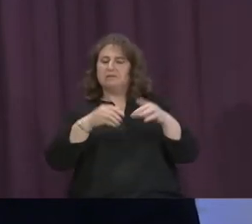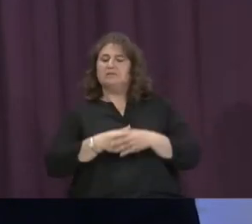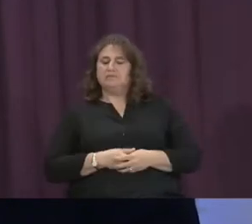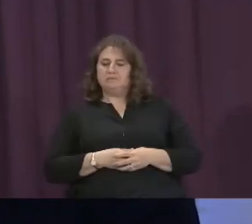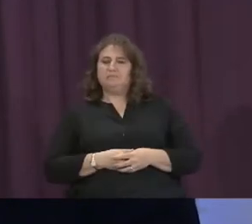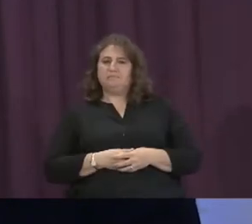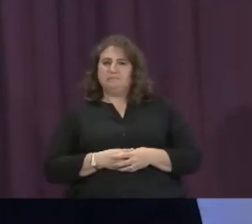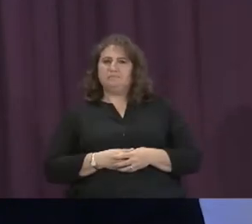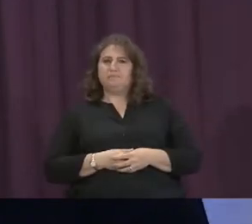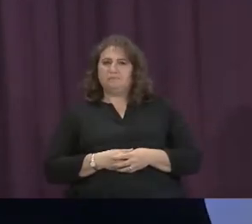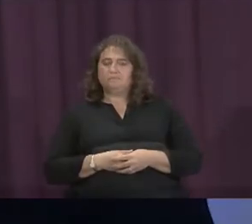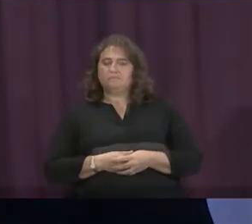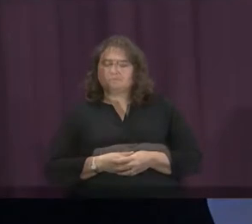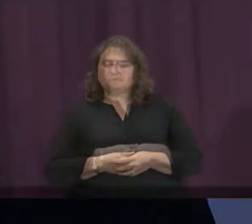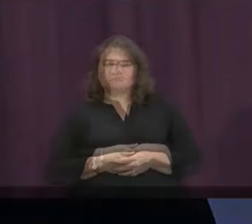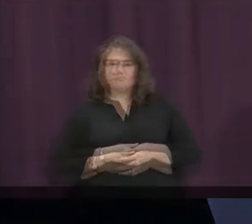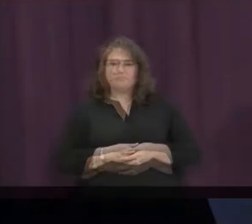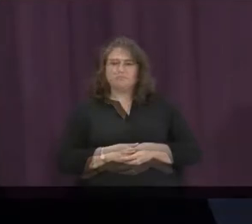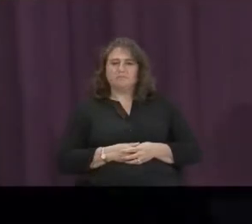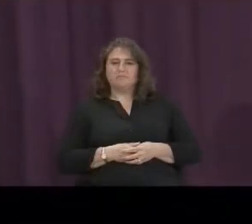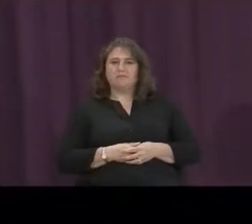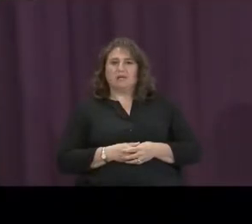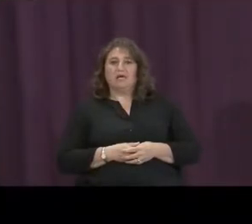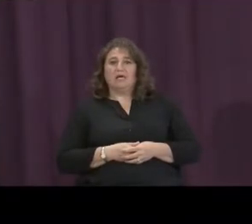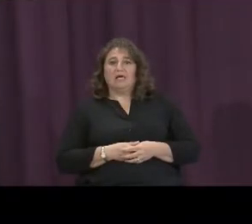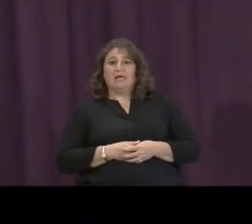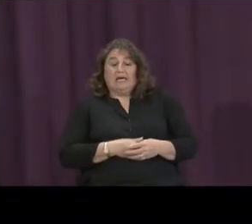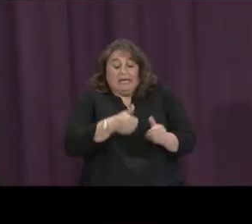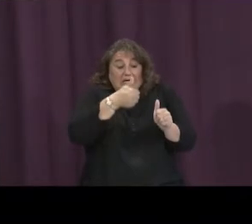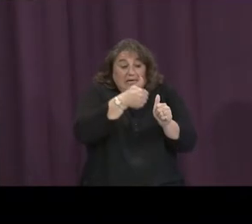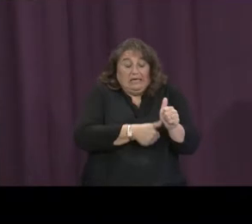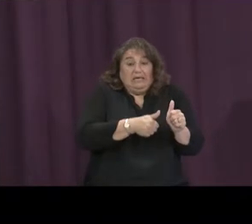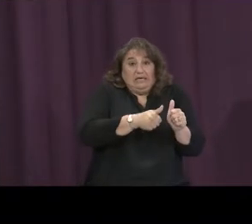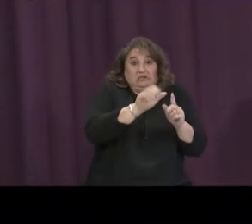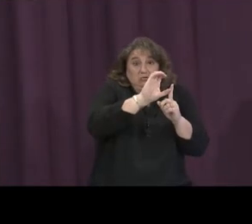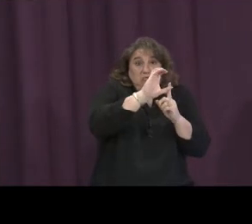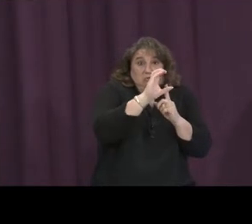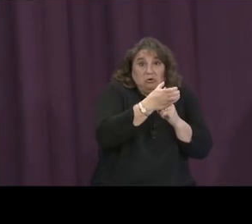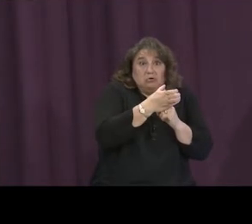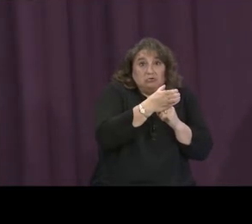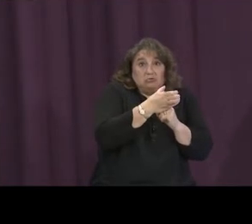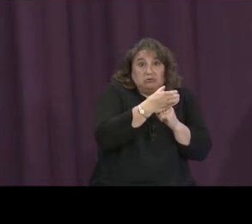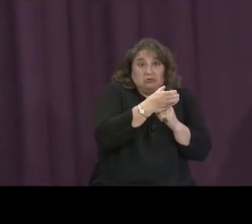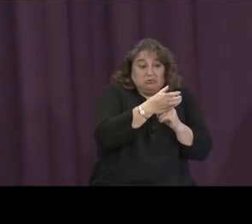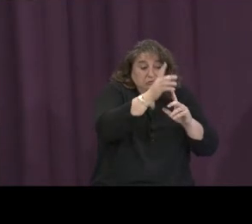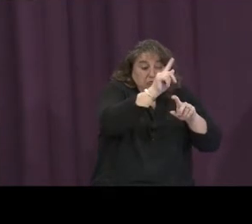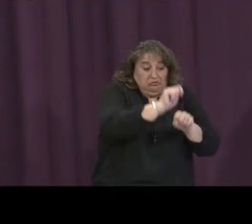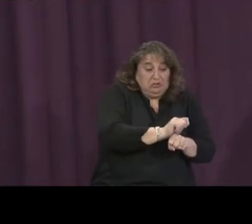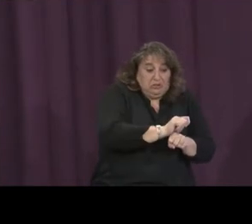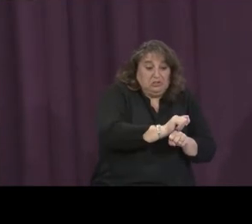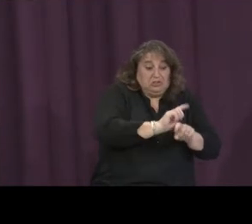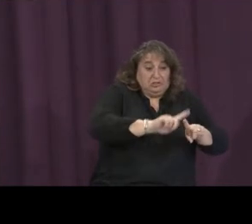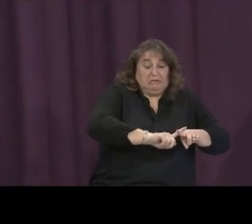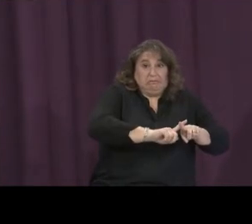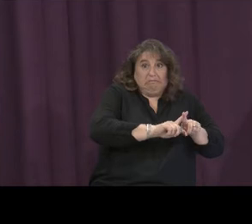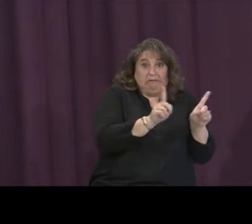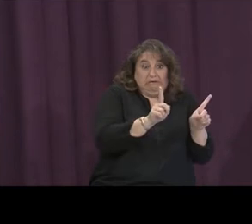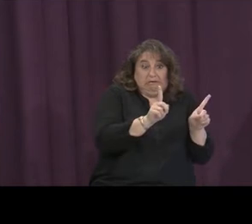And that might be within each culture within a country. There's different traditions and different values.